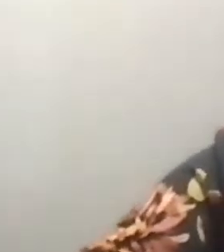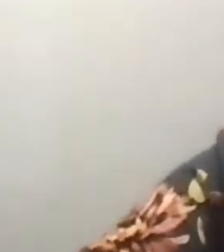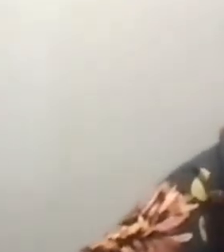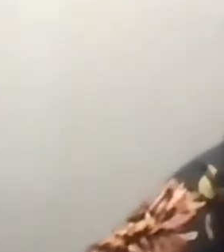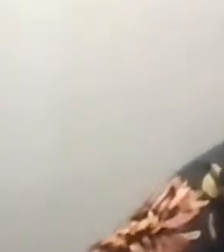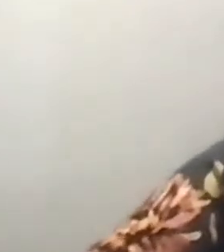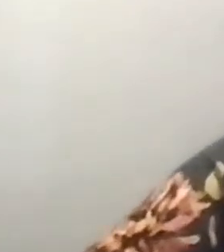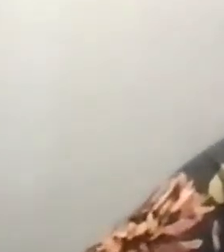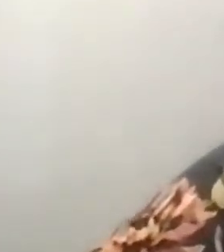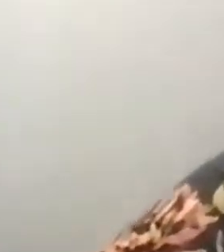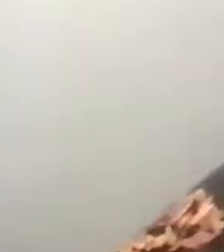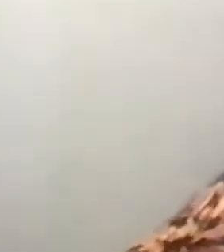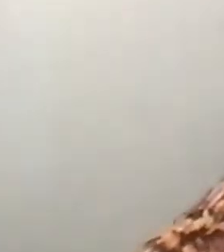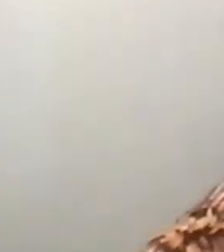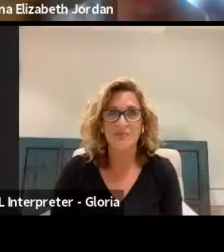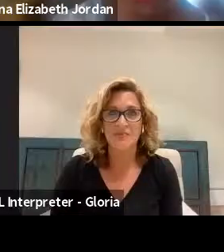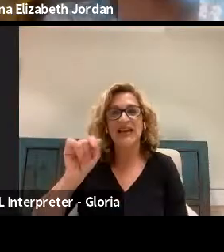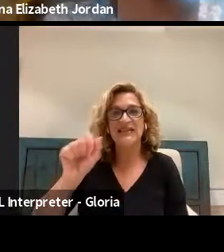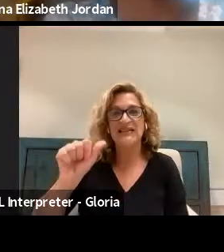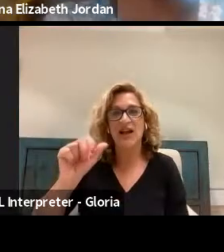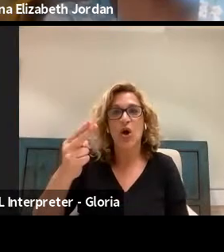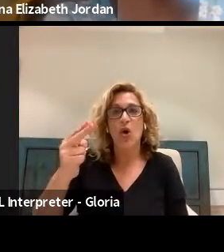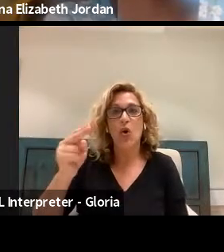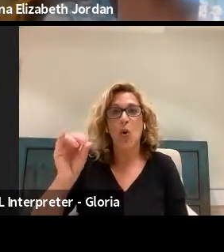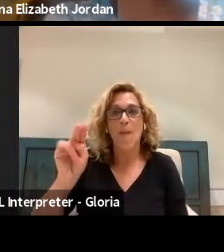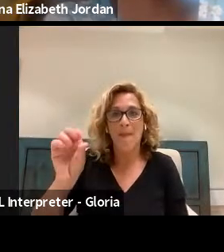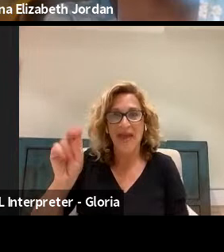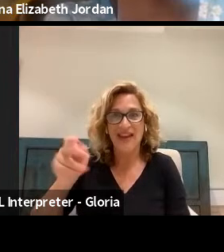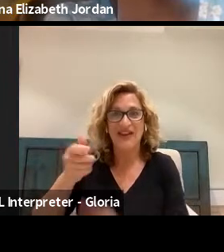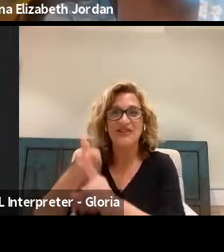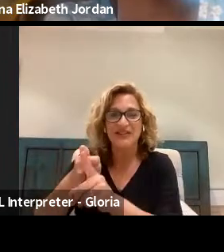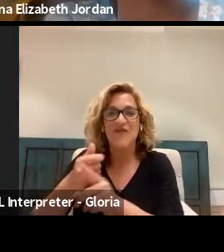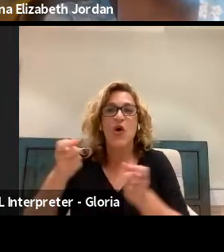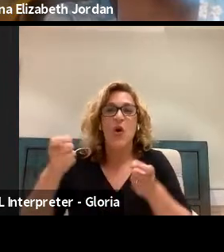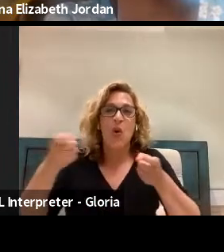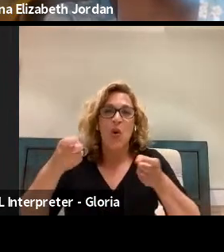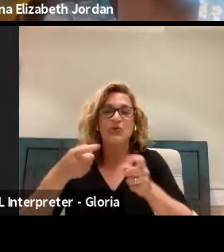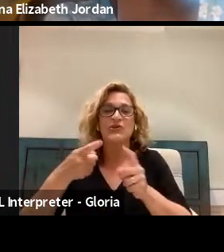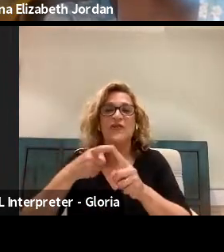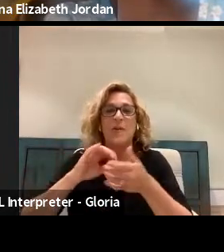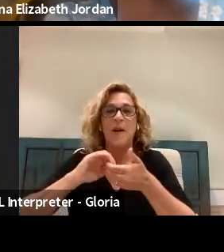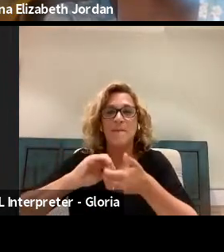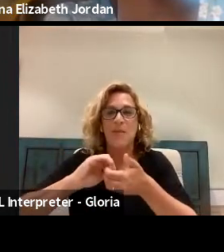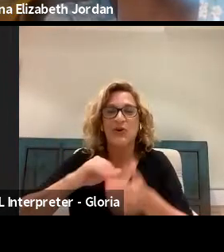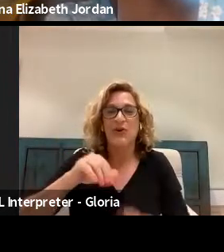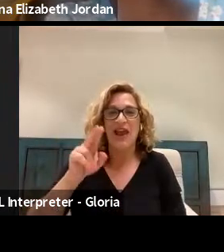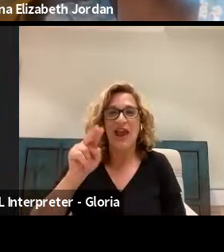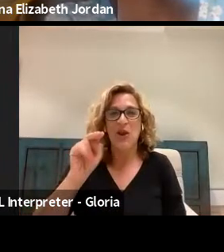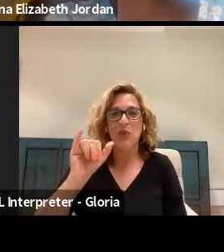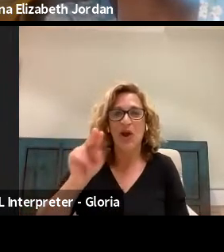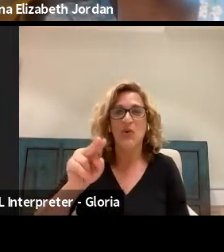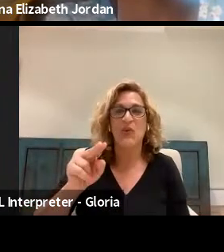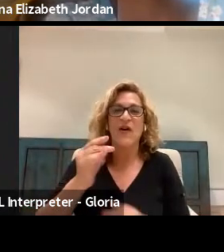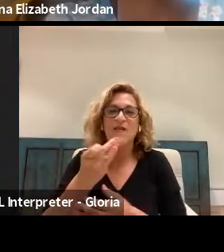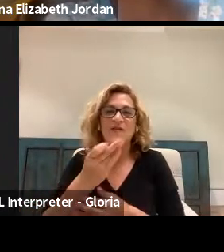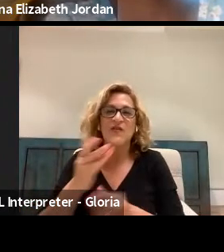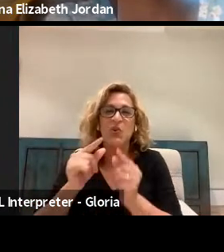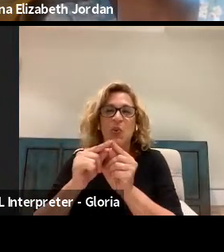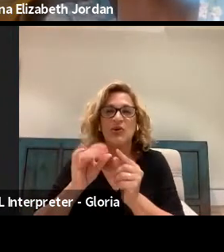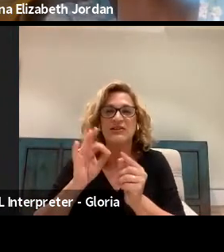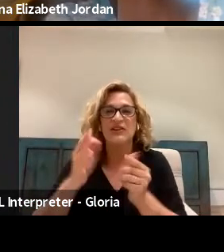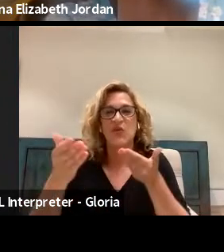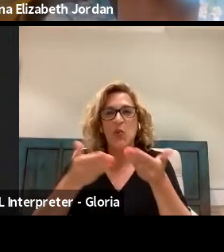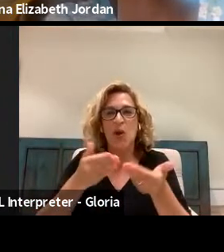to Dr. Lisa Coleman, who is our host today from our partner NYU, for a few words of welcome and then on to